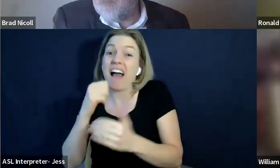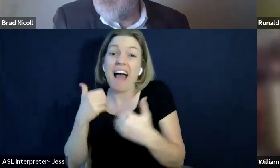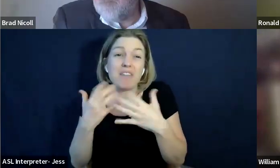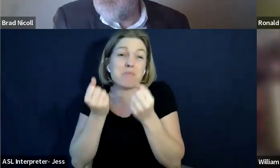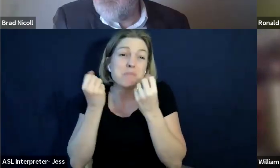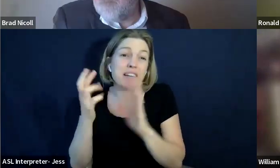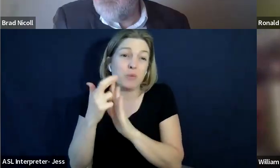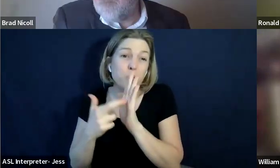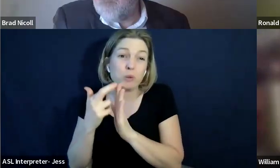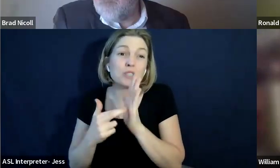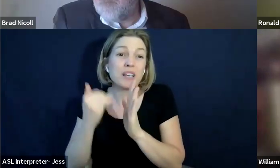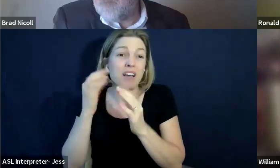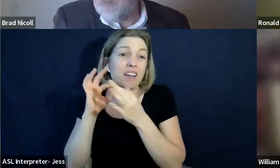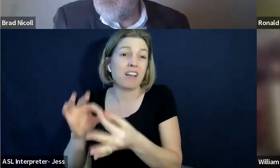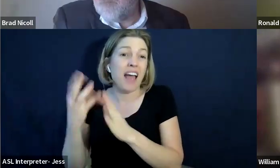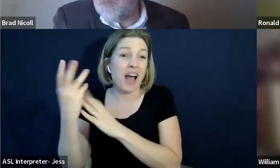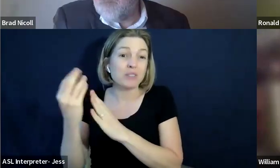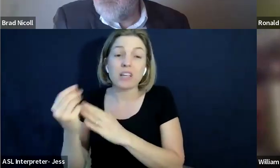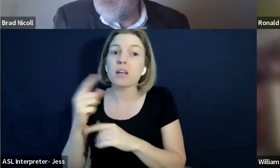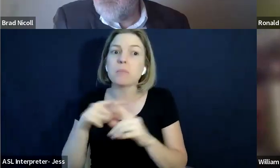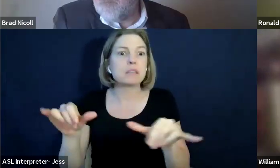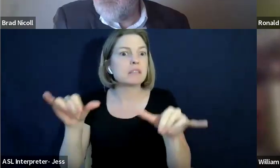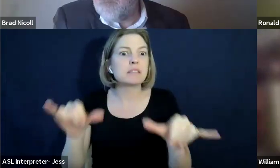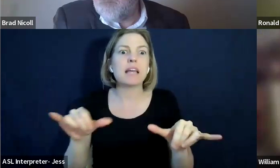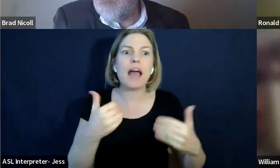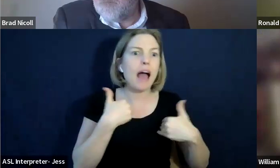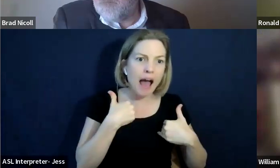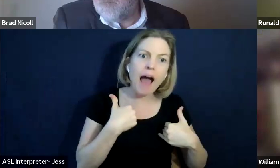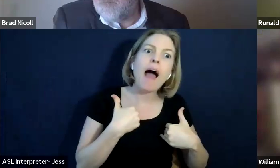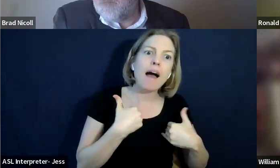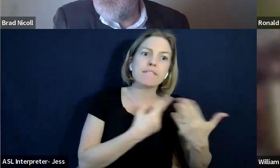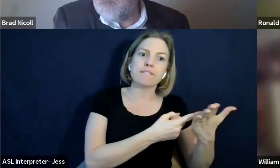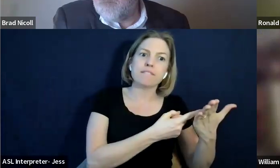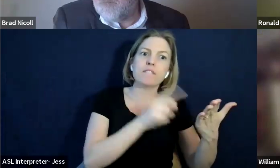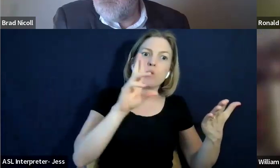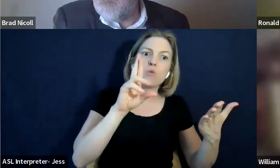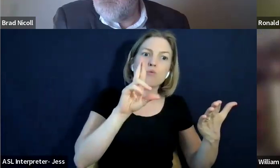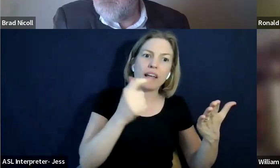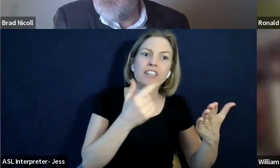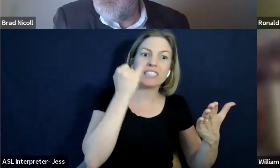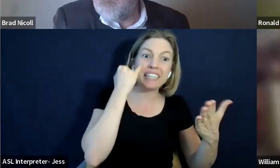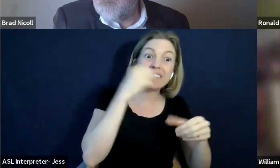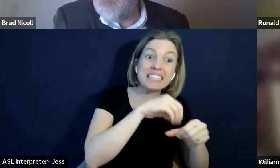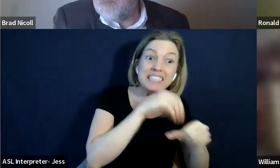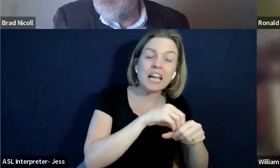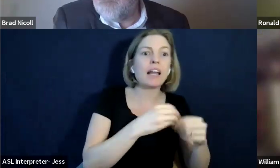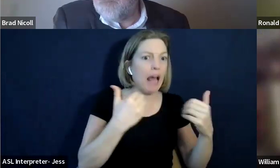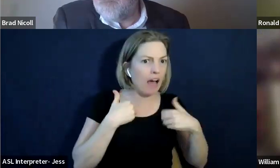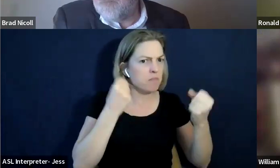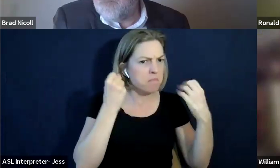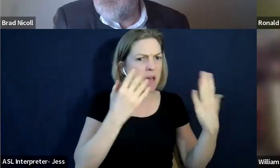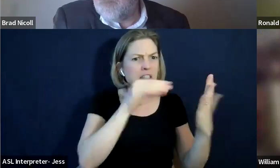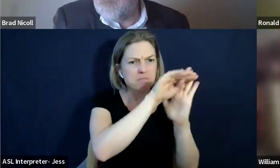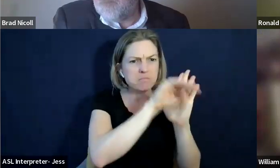it's outdoors, but there are hundreds of pages of regulations if it's indoors. This is